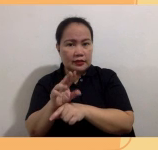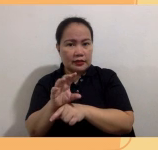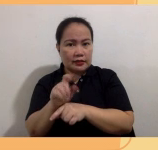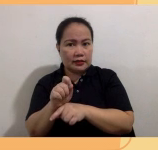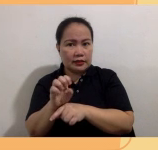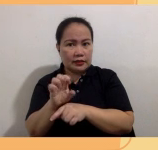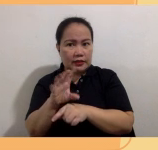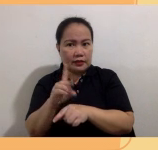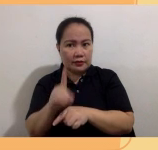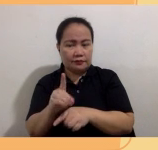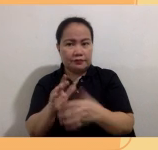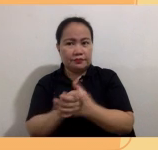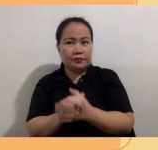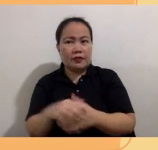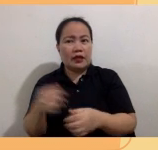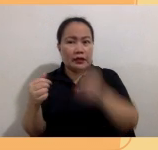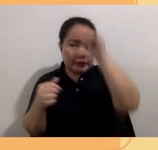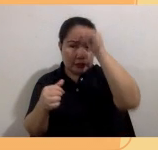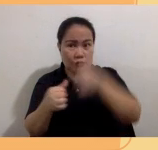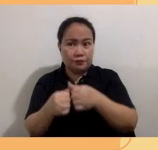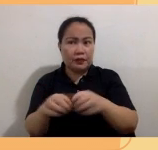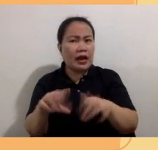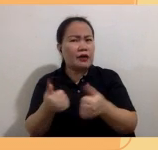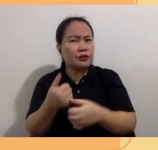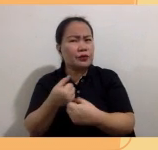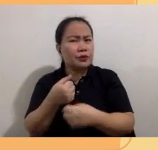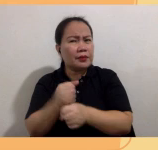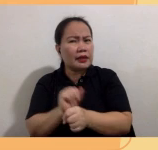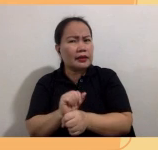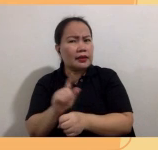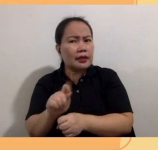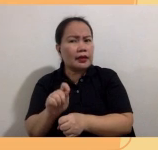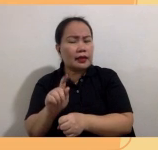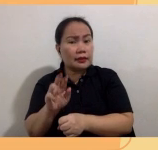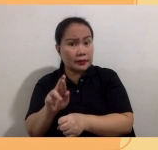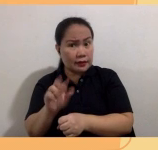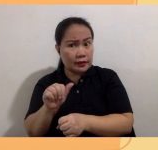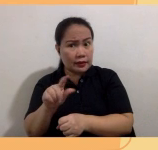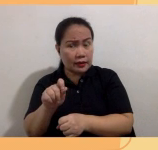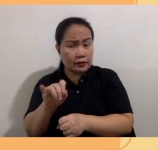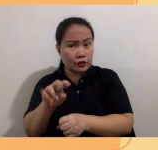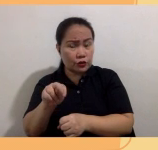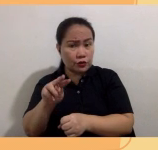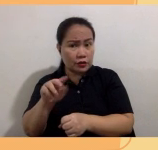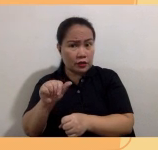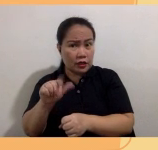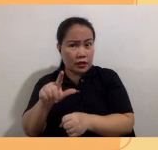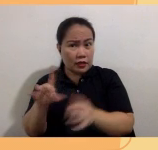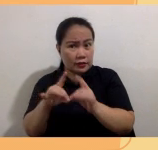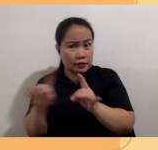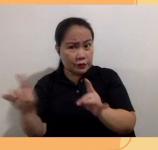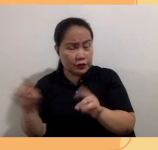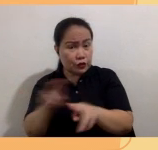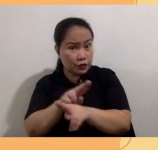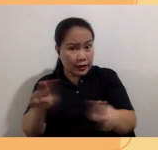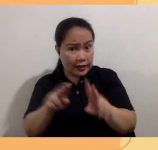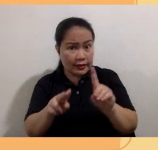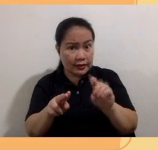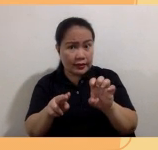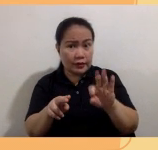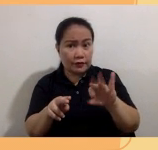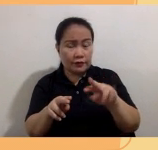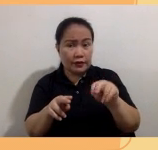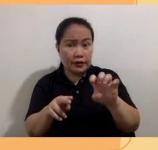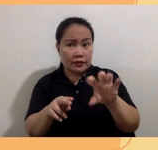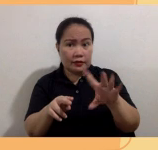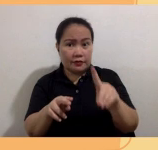recall. How to make a rational expression undefined? So, paano ba natin malalaman yung mga values ng